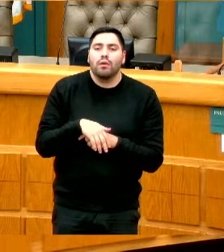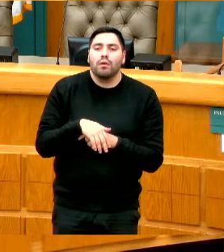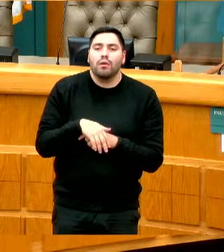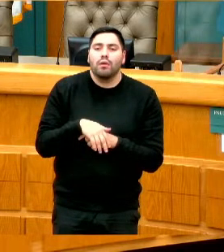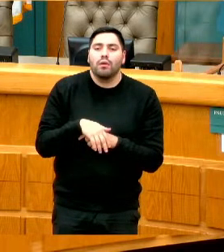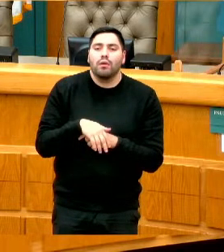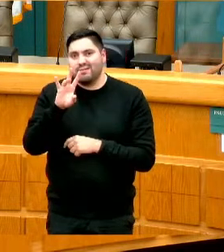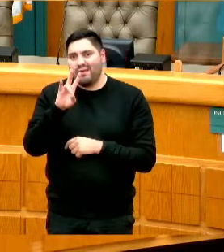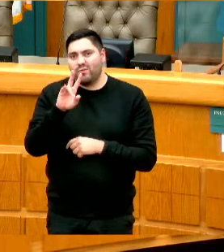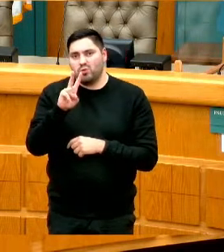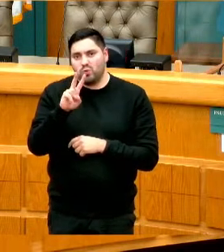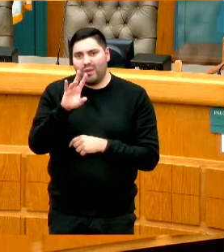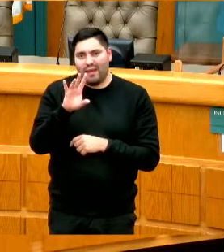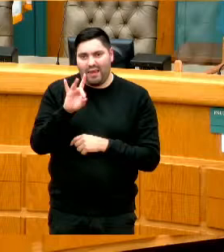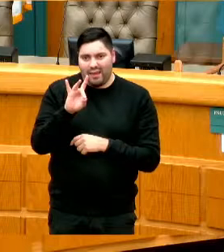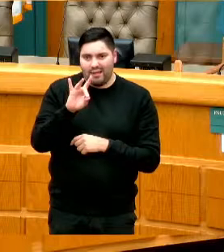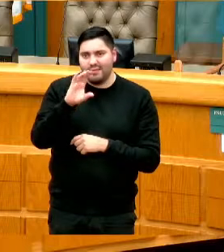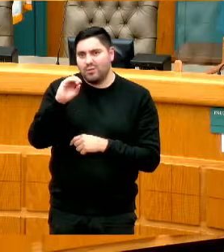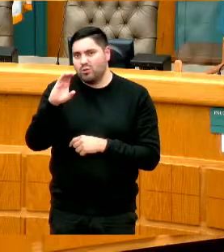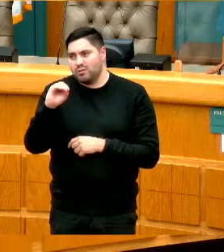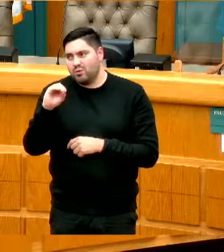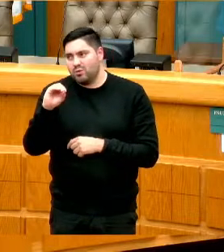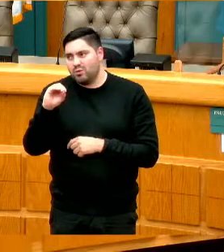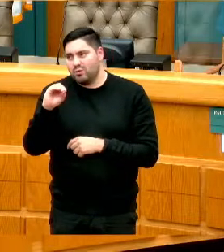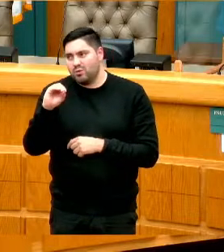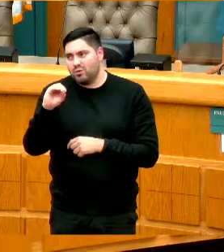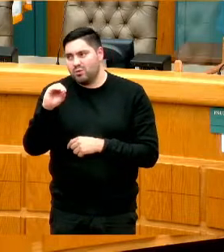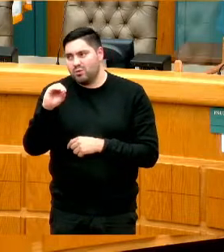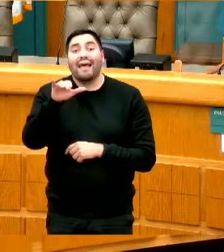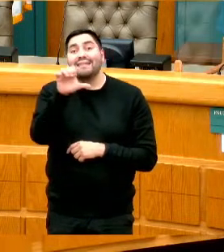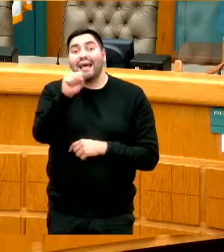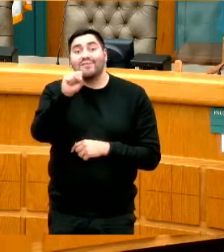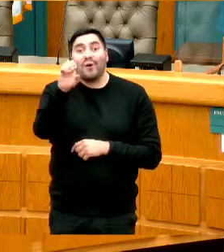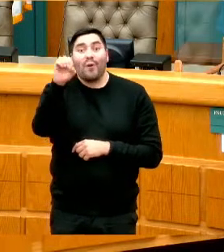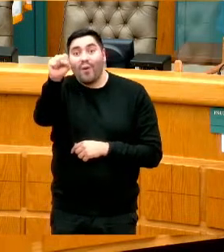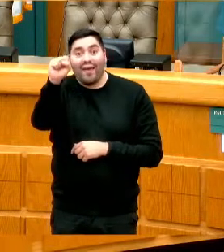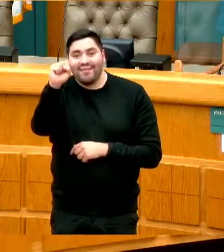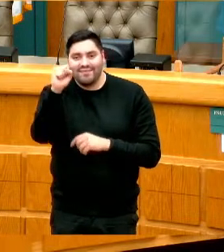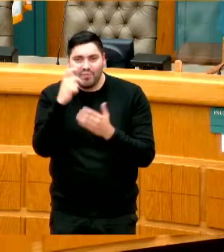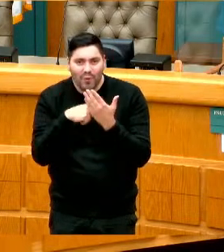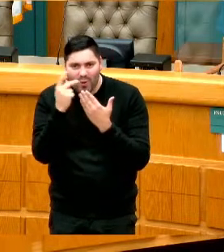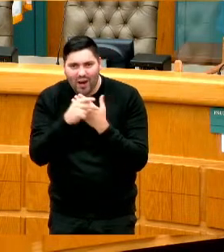888-728-0018, and we'll get you registered for that Save Our Senior program.